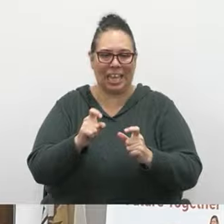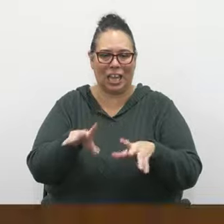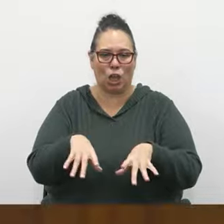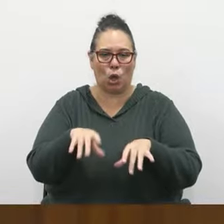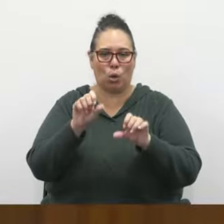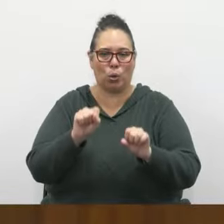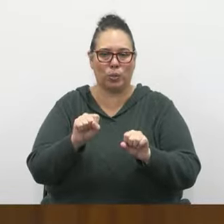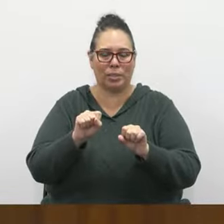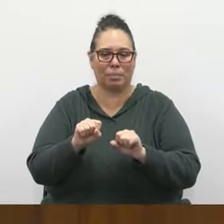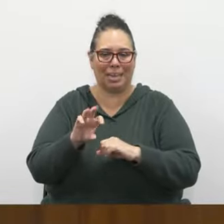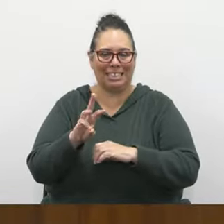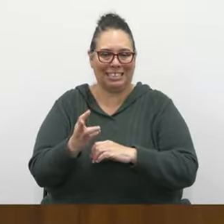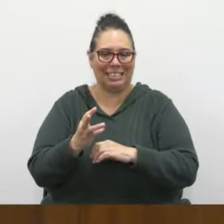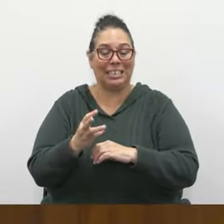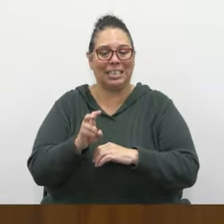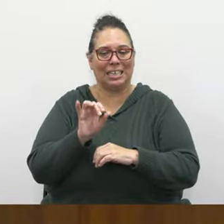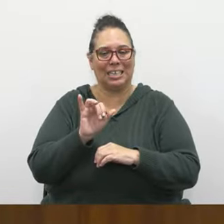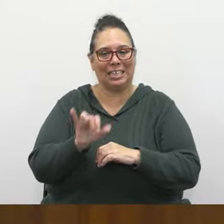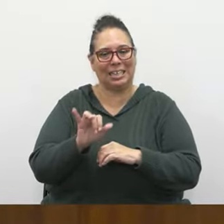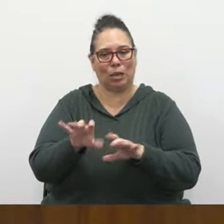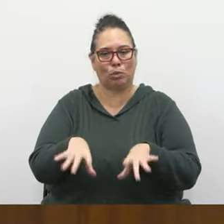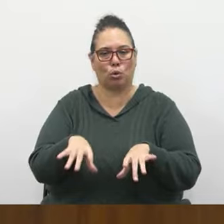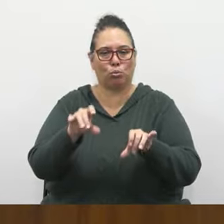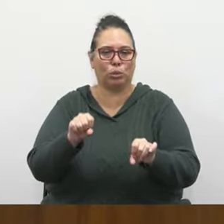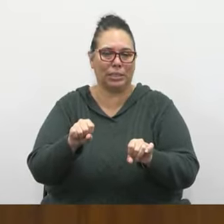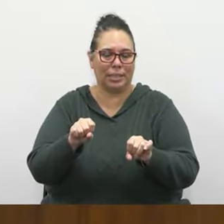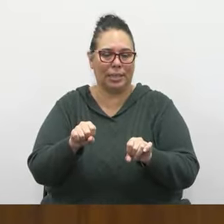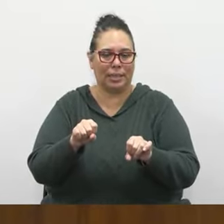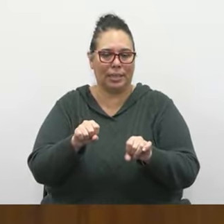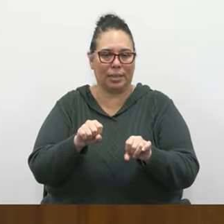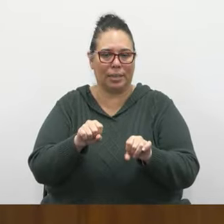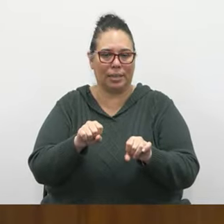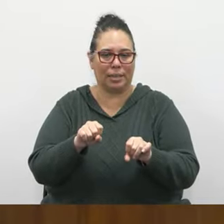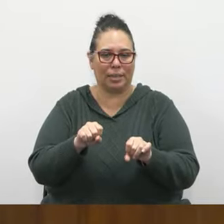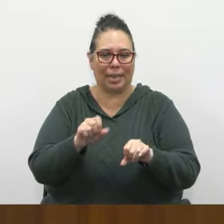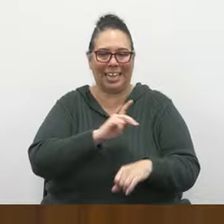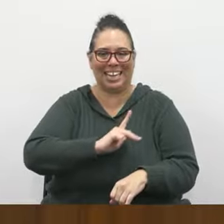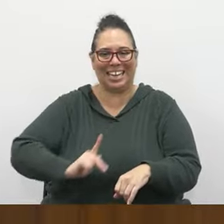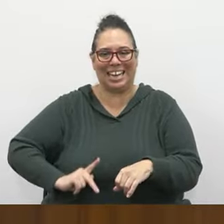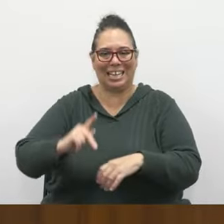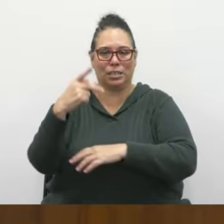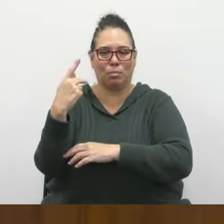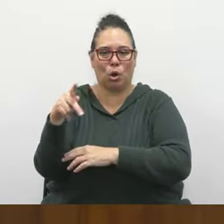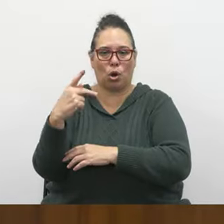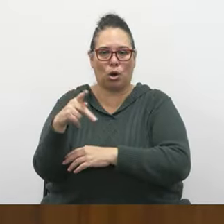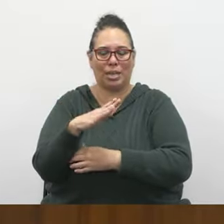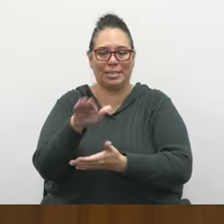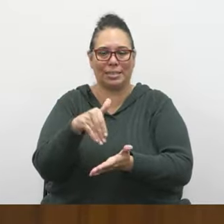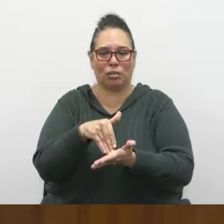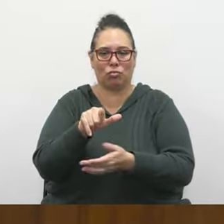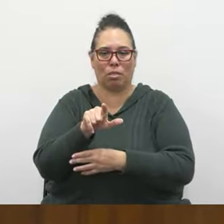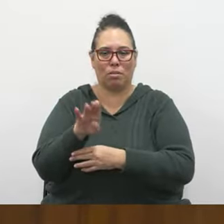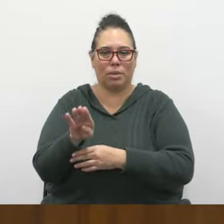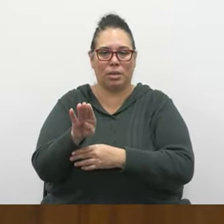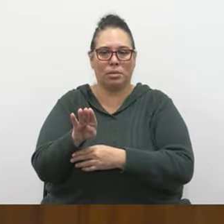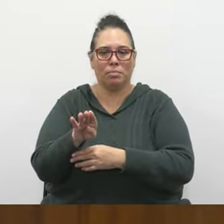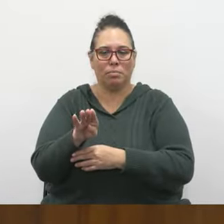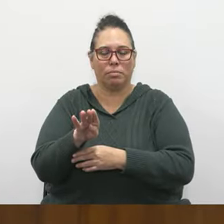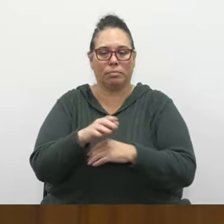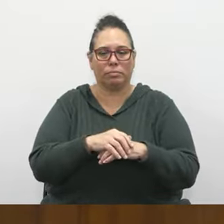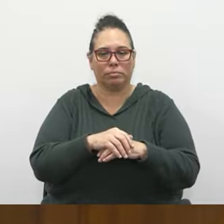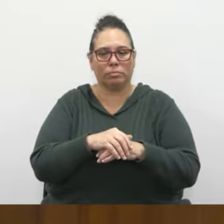6th. So this giveaway was hosted at Kings Park in Central Long Beach,